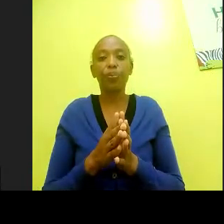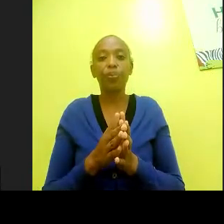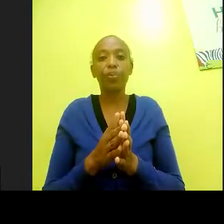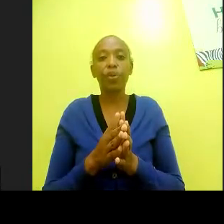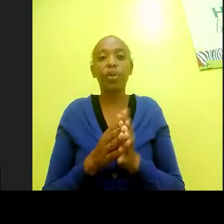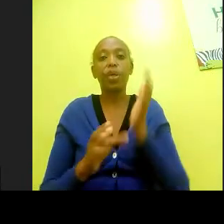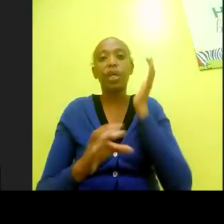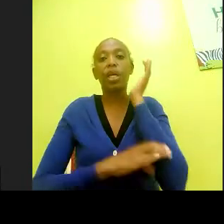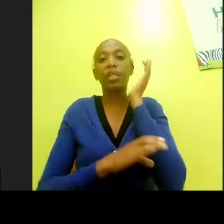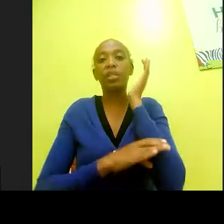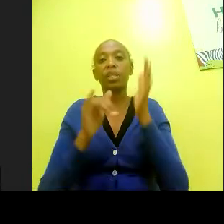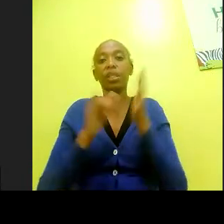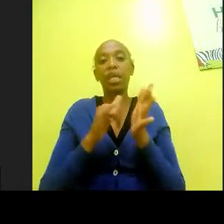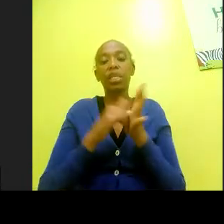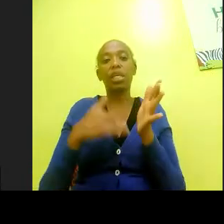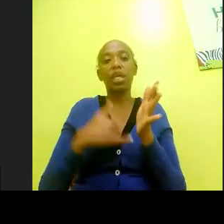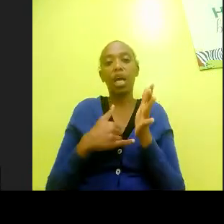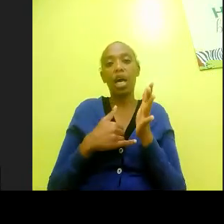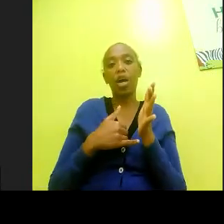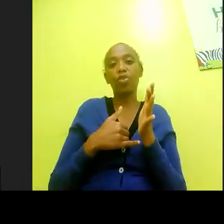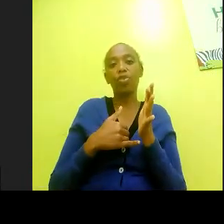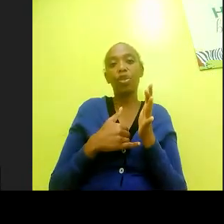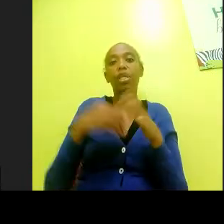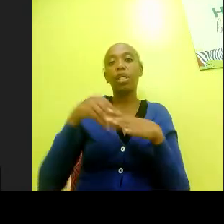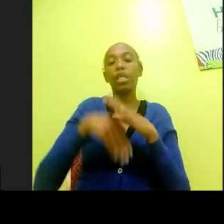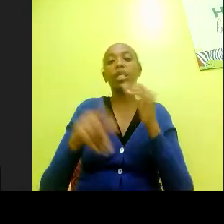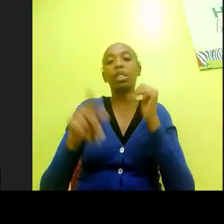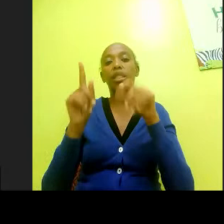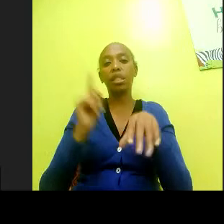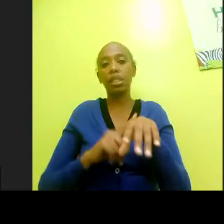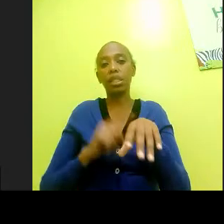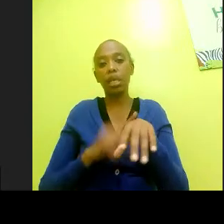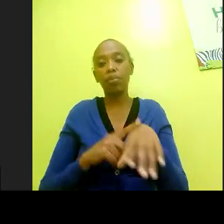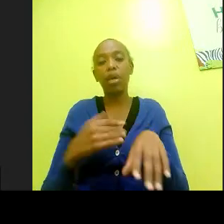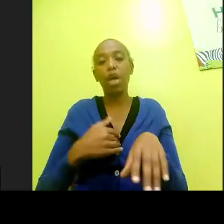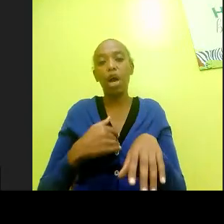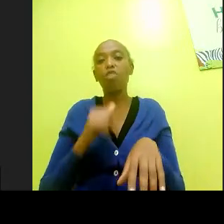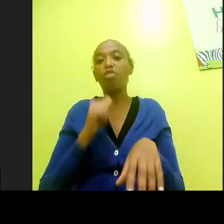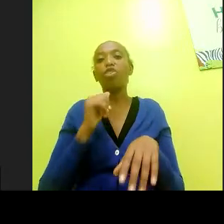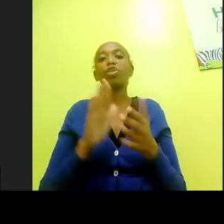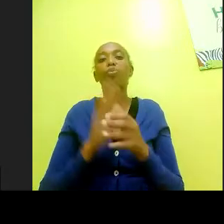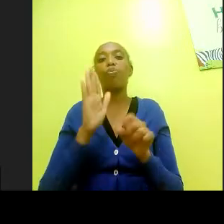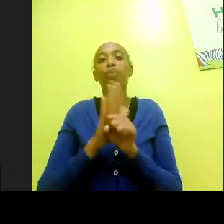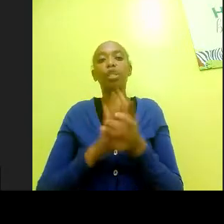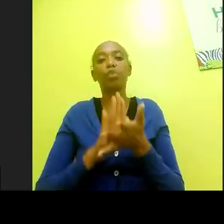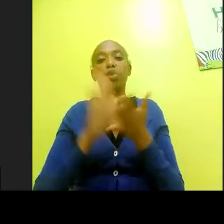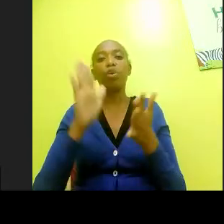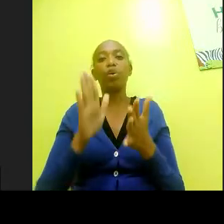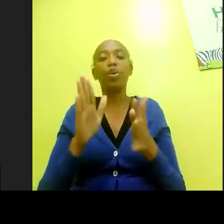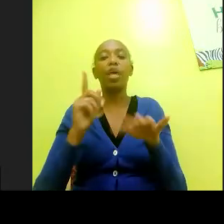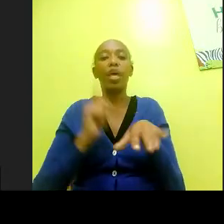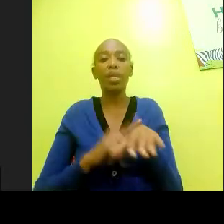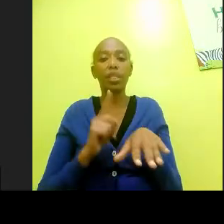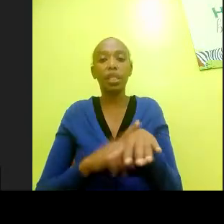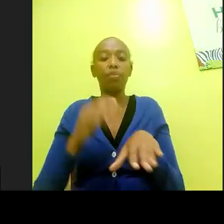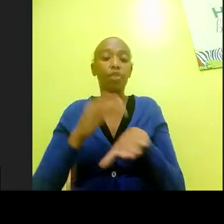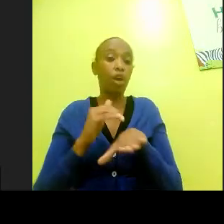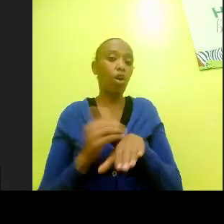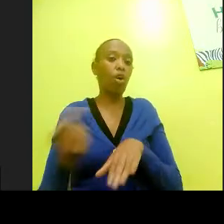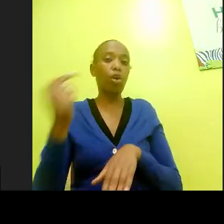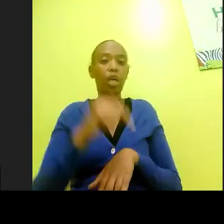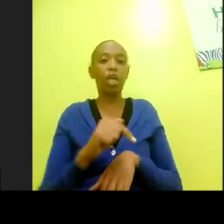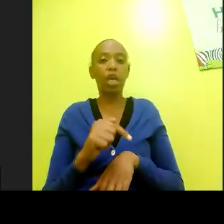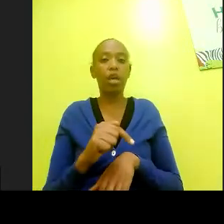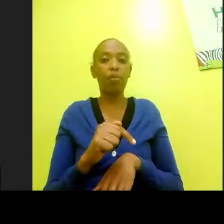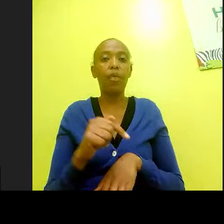countries that have invested in time use surveys have not done much more than that. And when the call came in